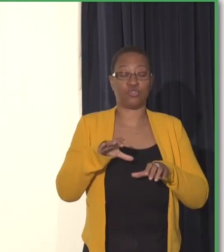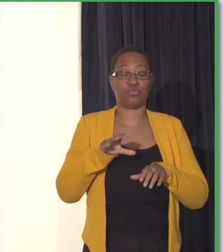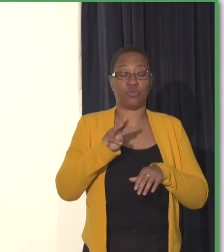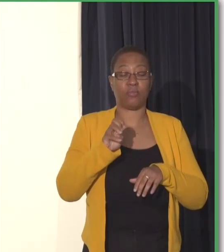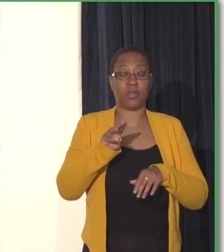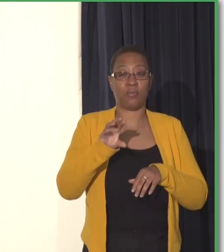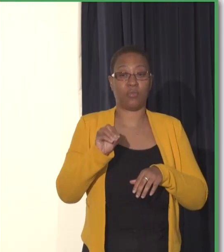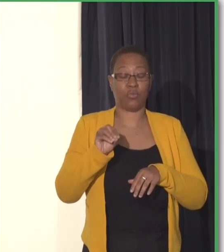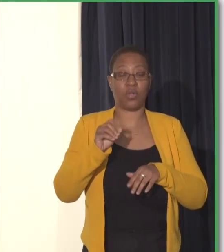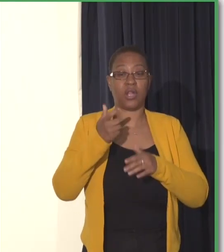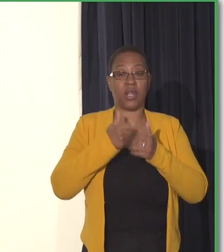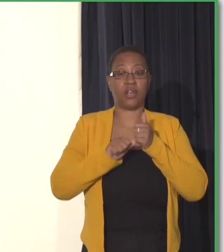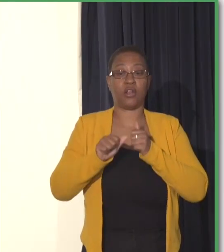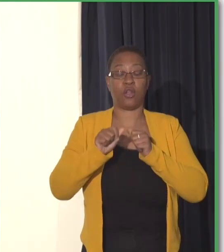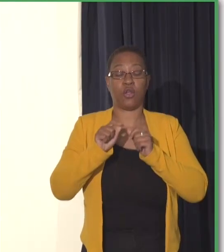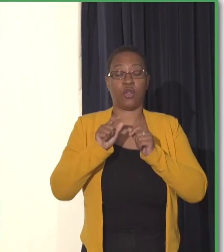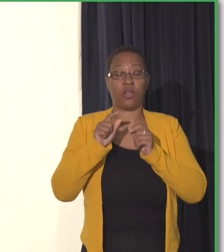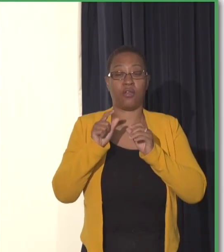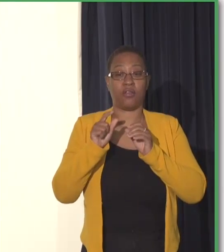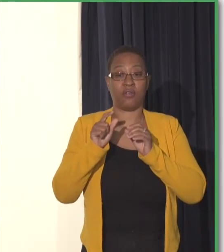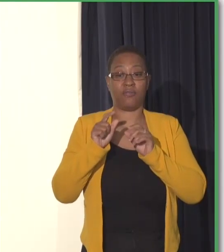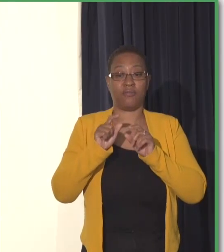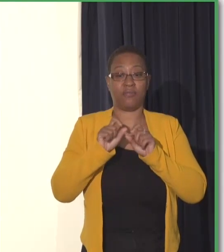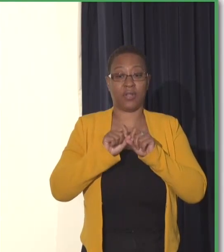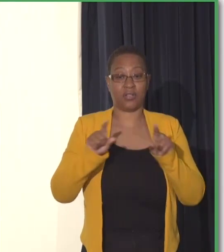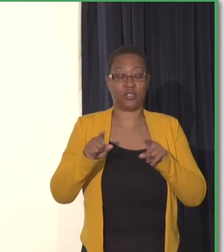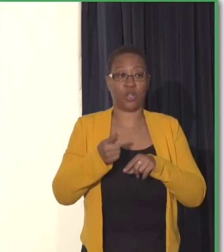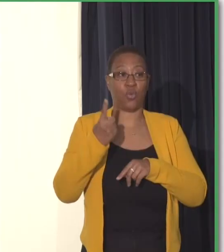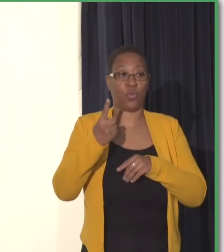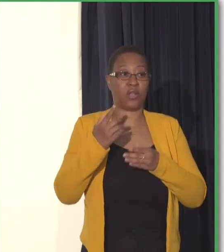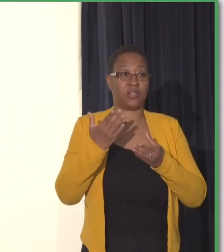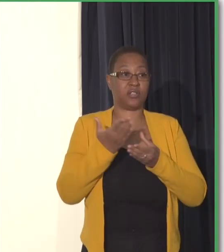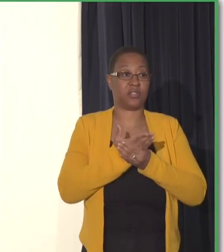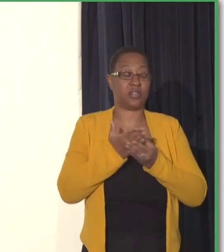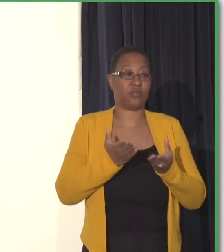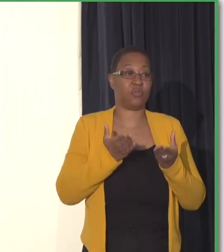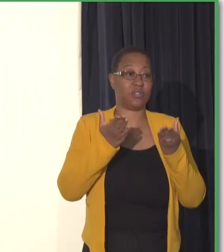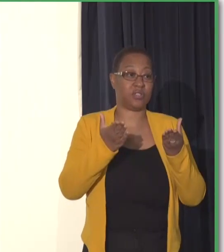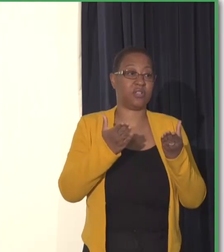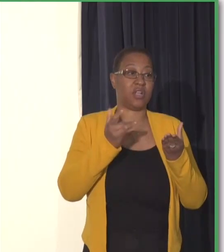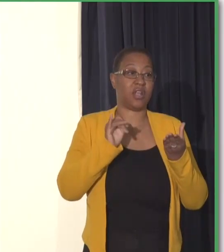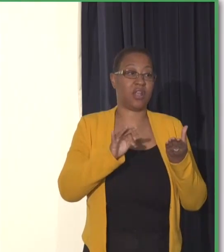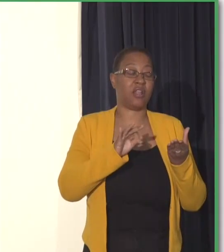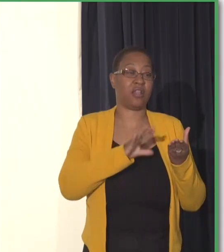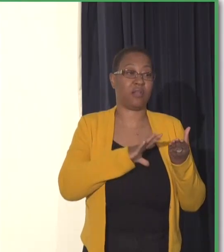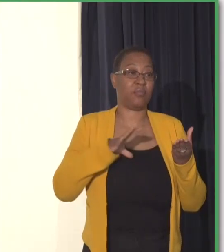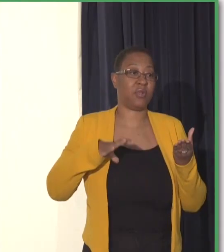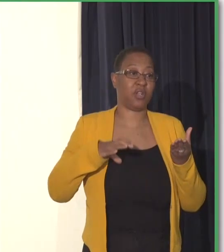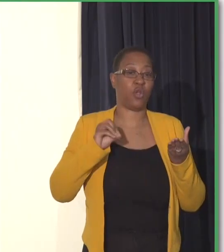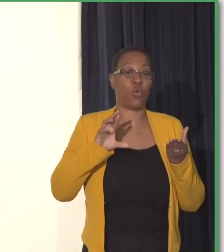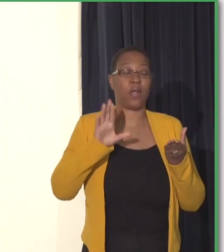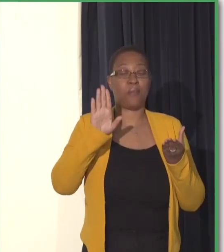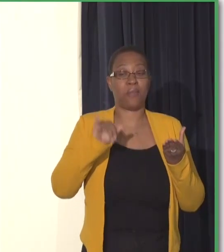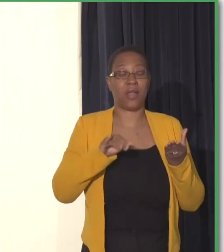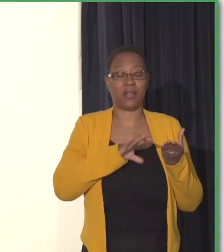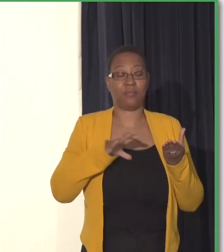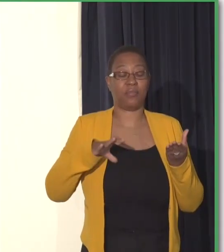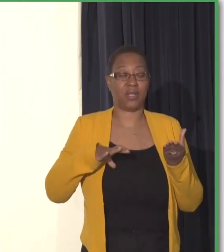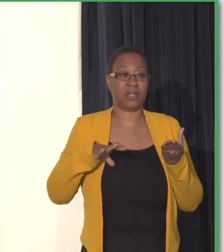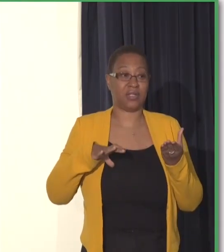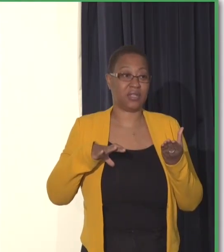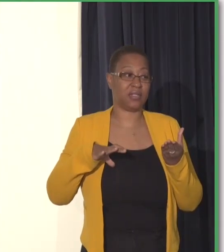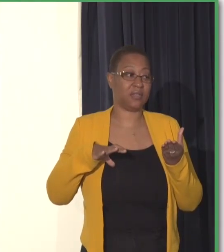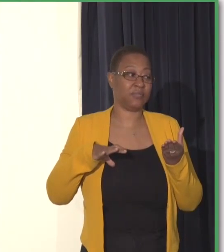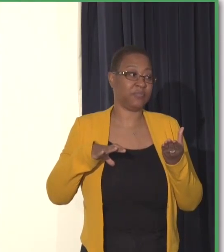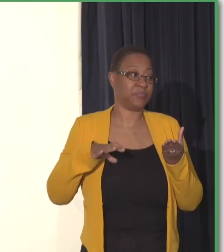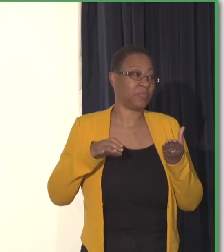correspondence and then move on as, that's the one insert on recommendation of the committee or by the committee as written.